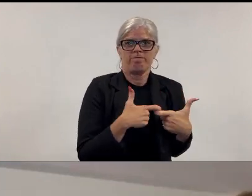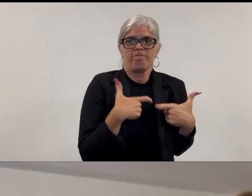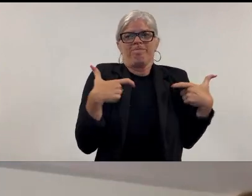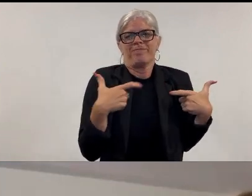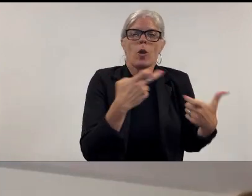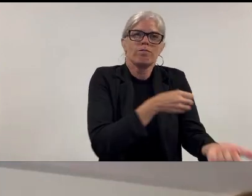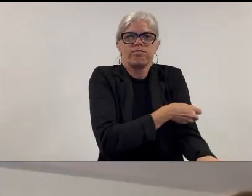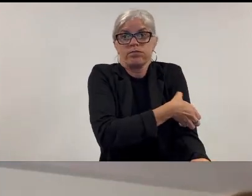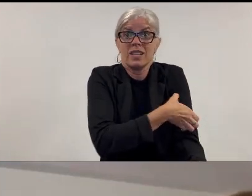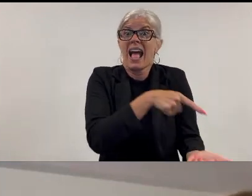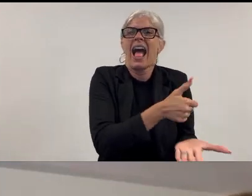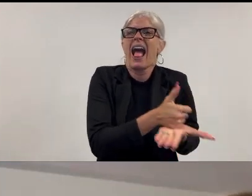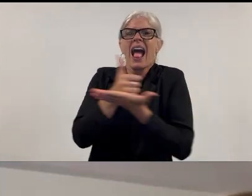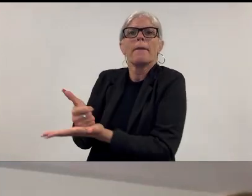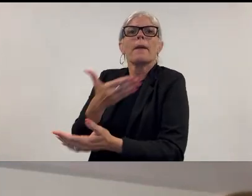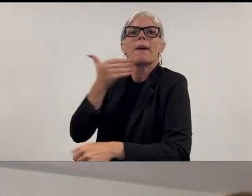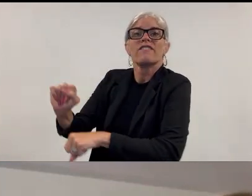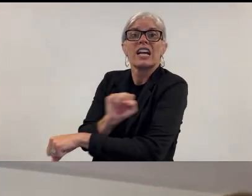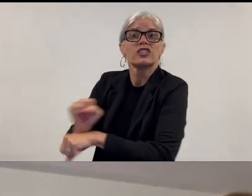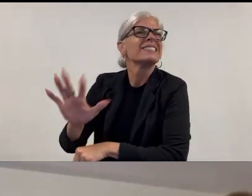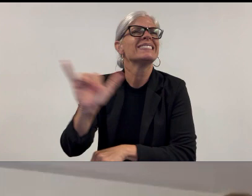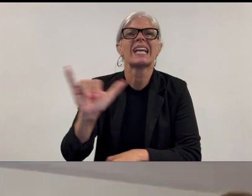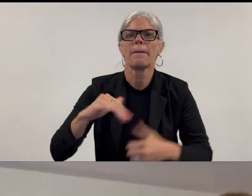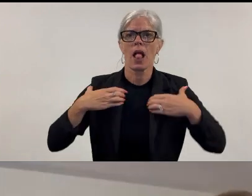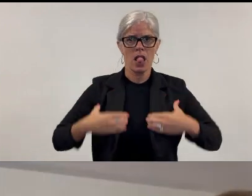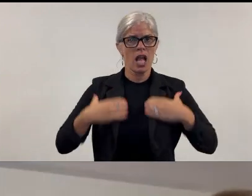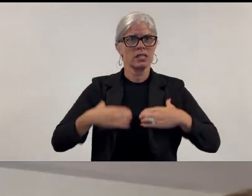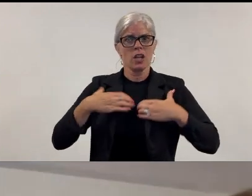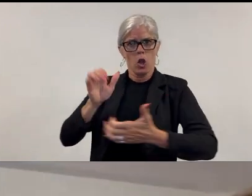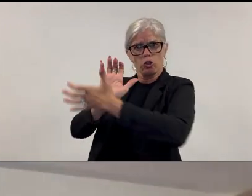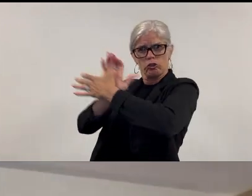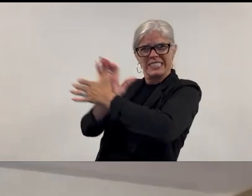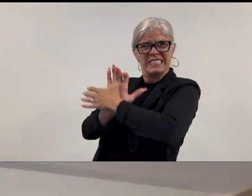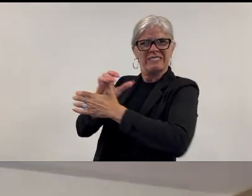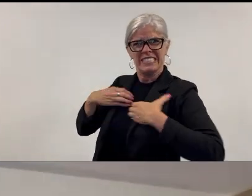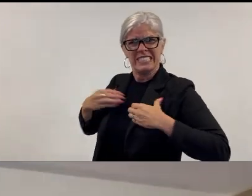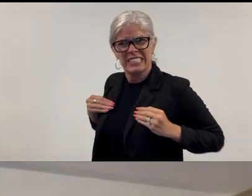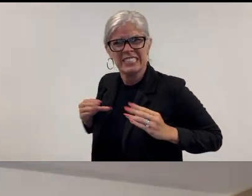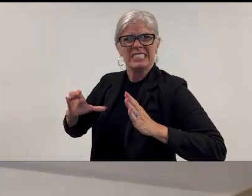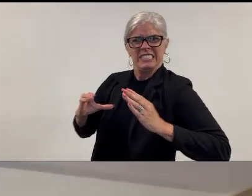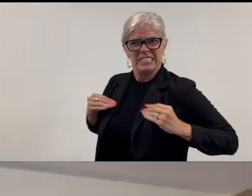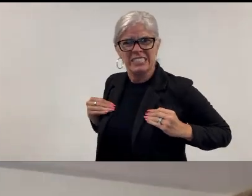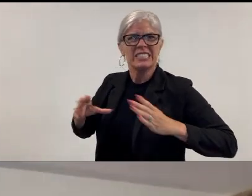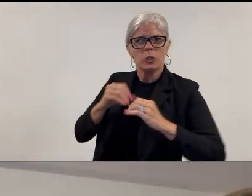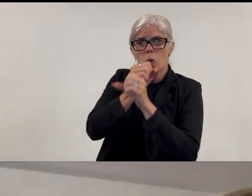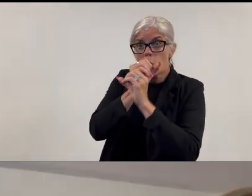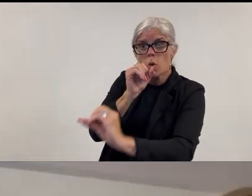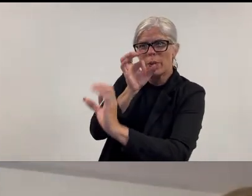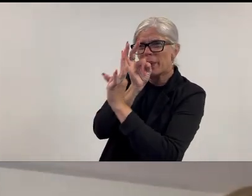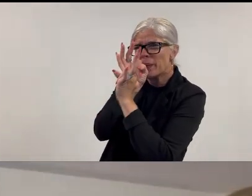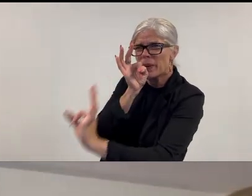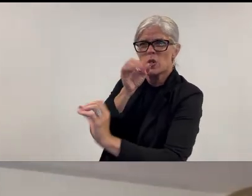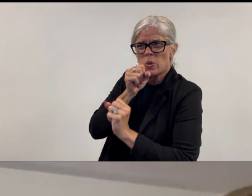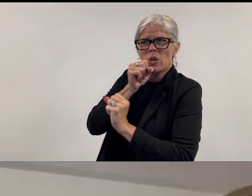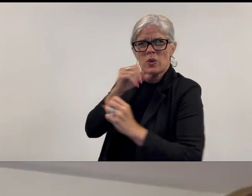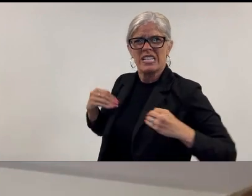And muscle mass equals or leads to better function. We